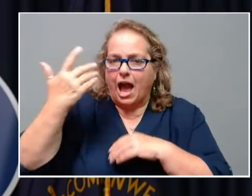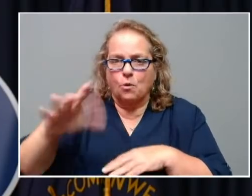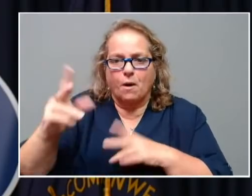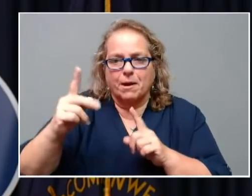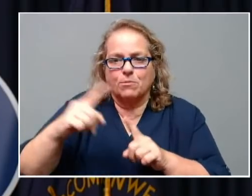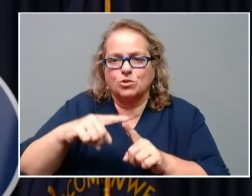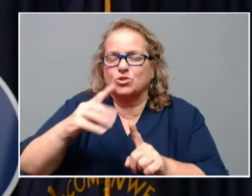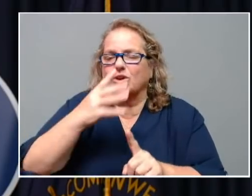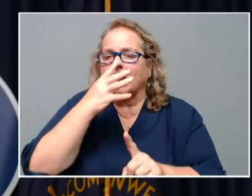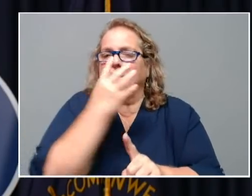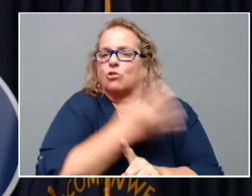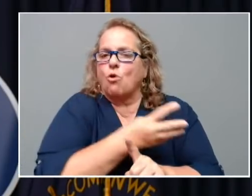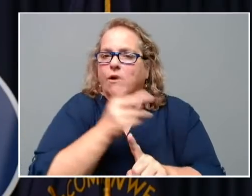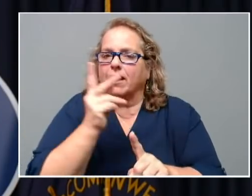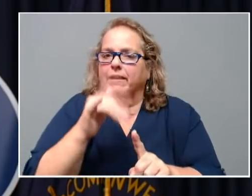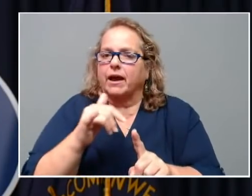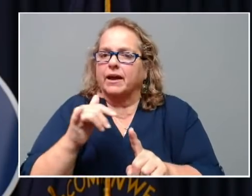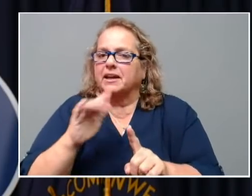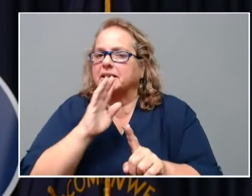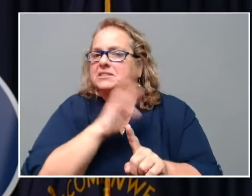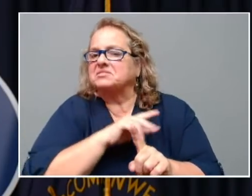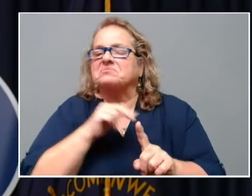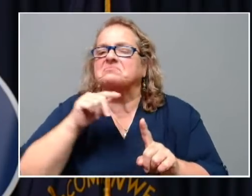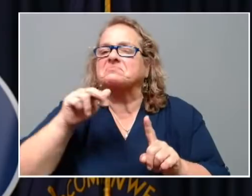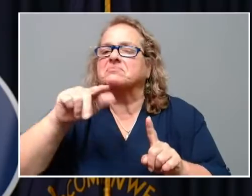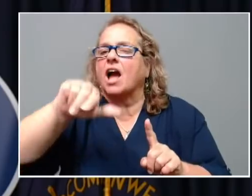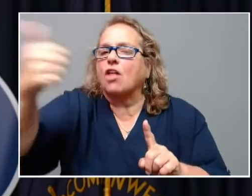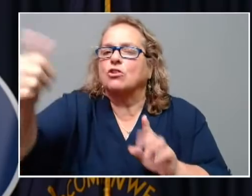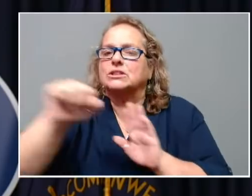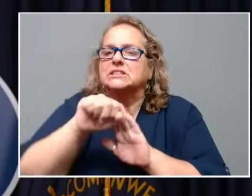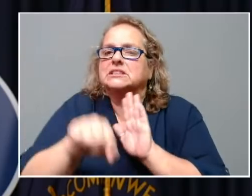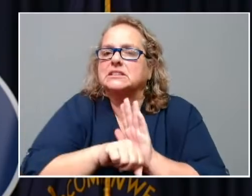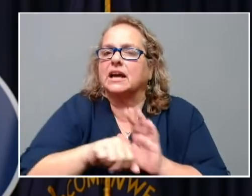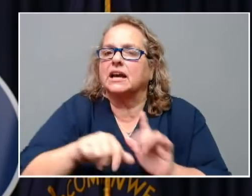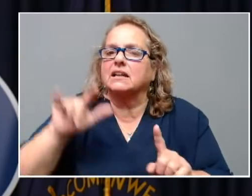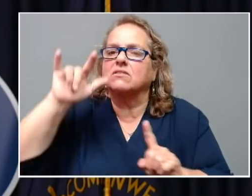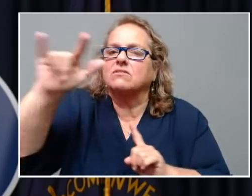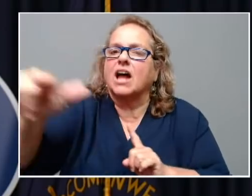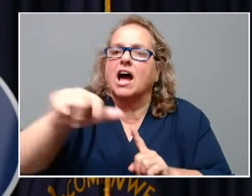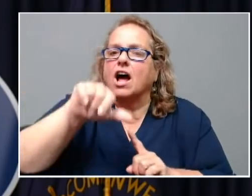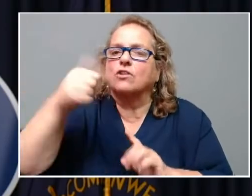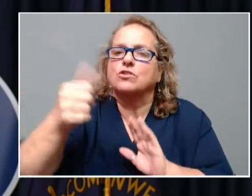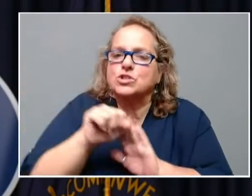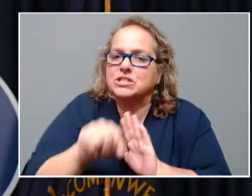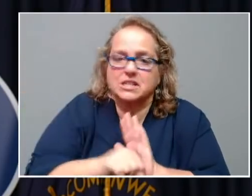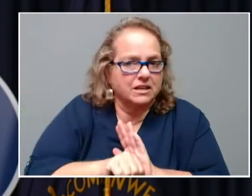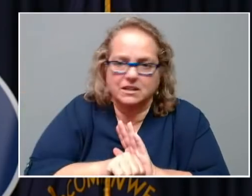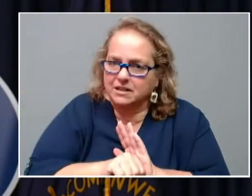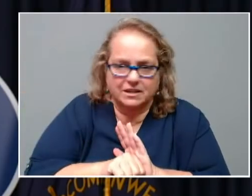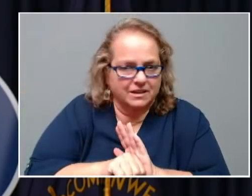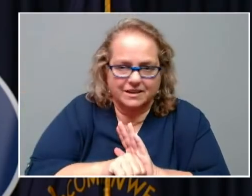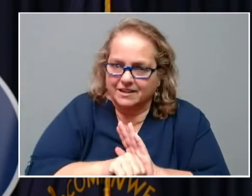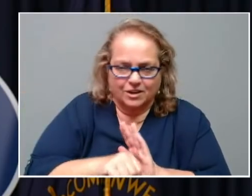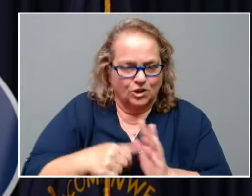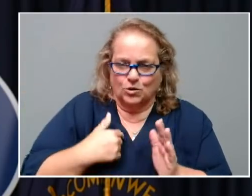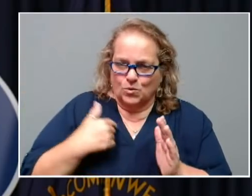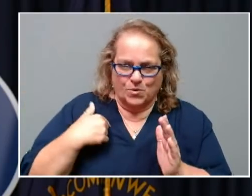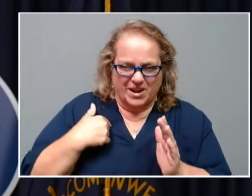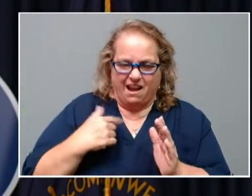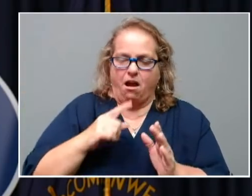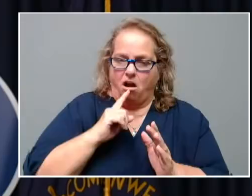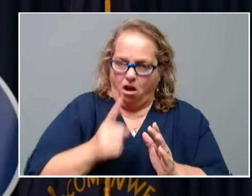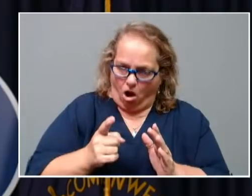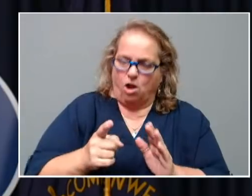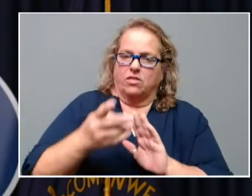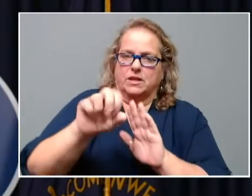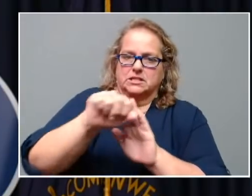there. We see it every day. We feel it. And this is a tremendous and incredible opportunity. We're